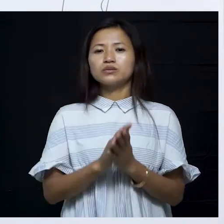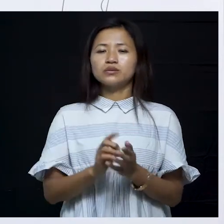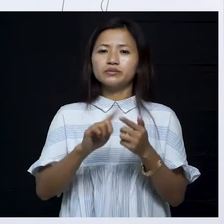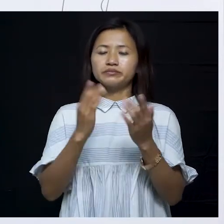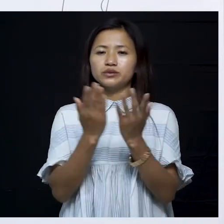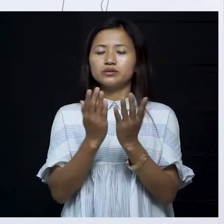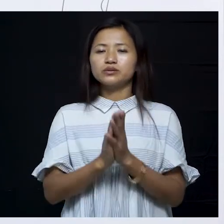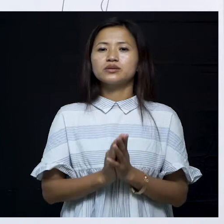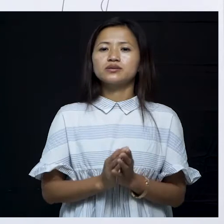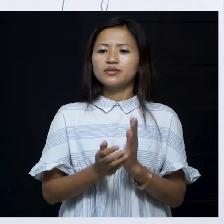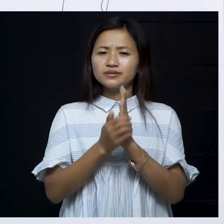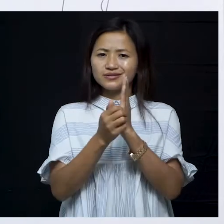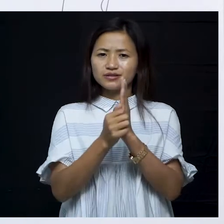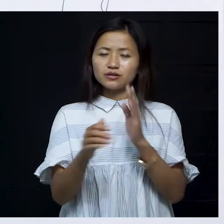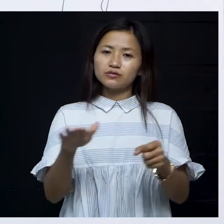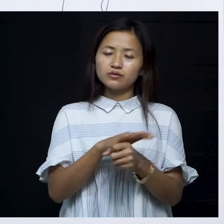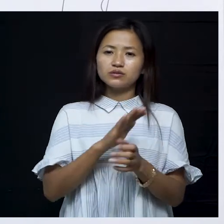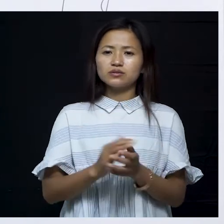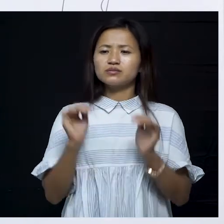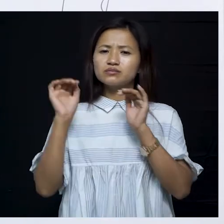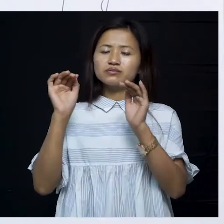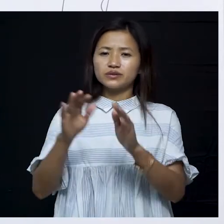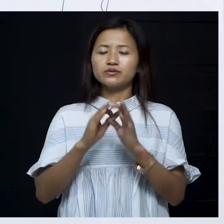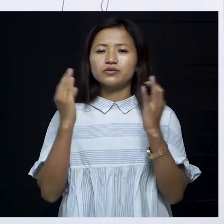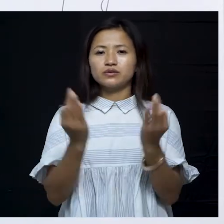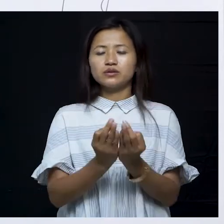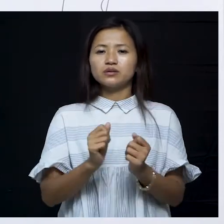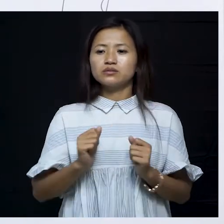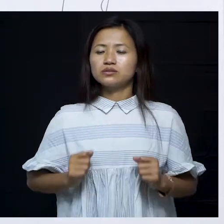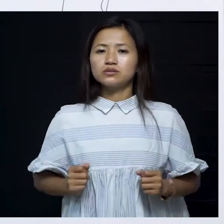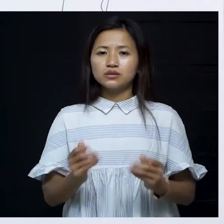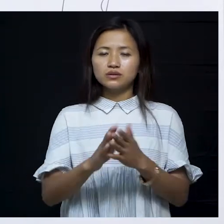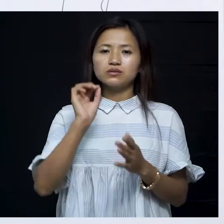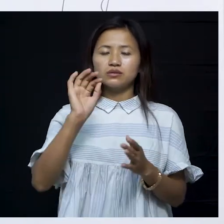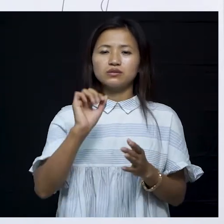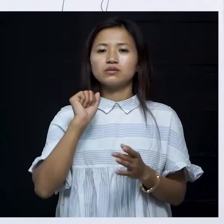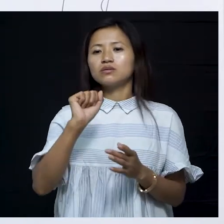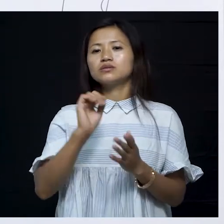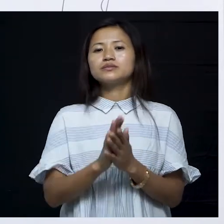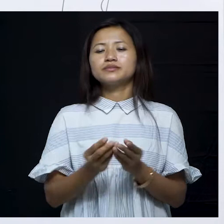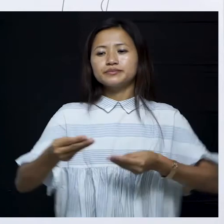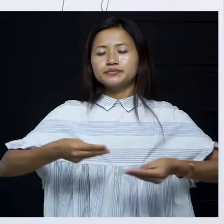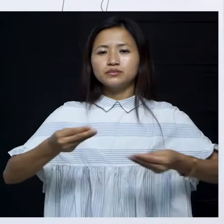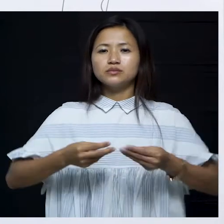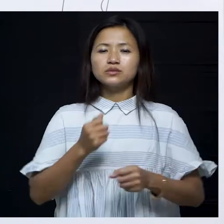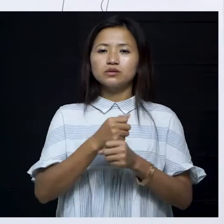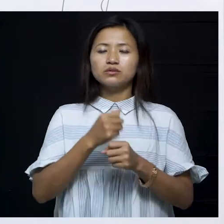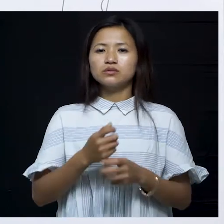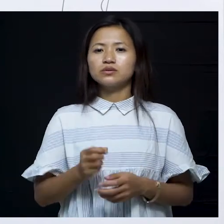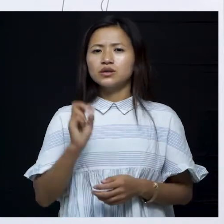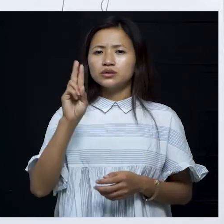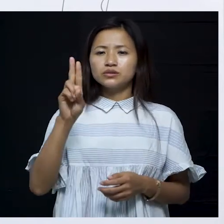are skillful, yet they do not have support from their family to start their own business, all right? So the government gives an amount